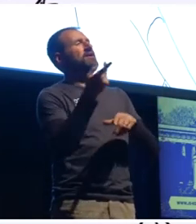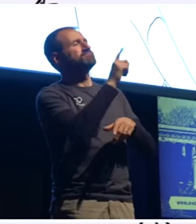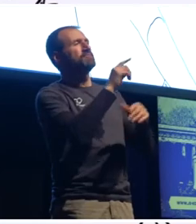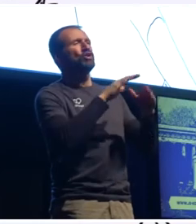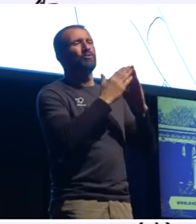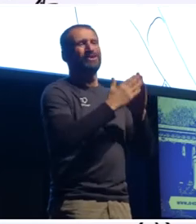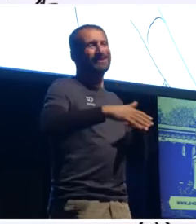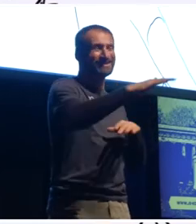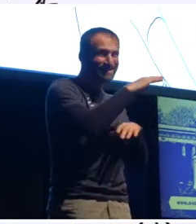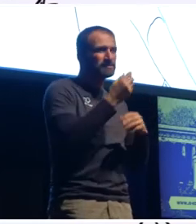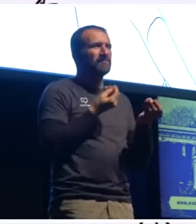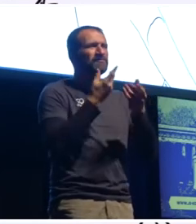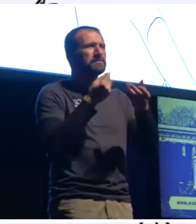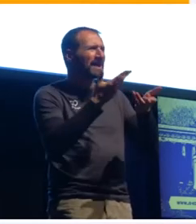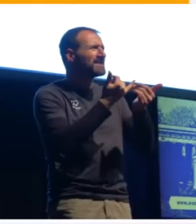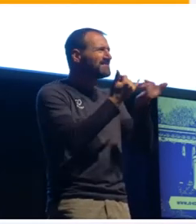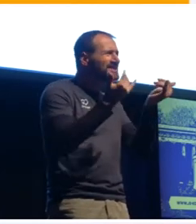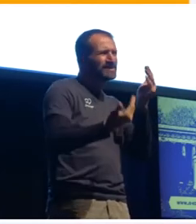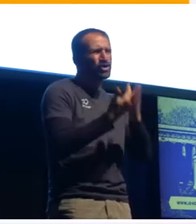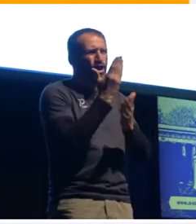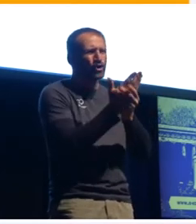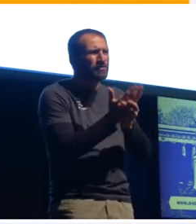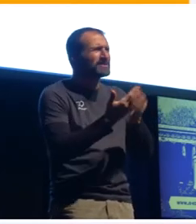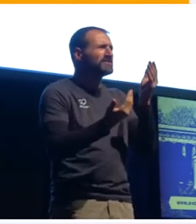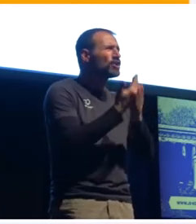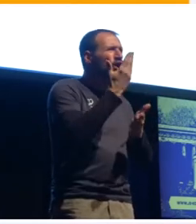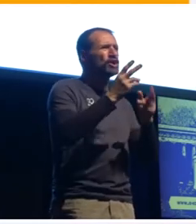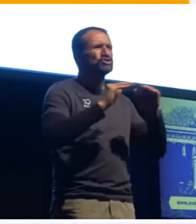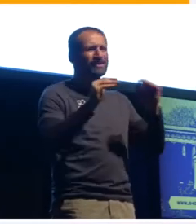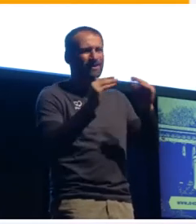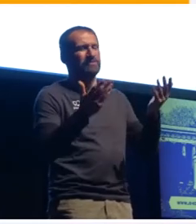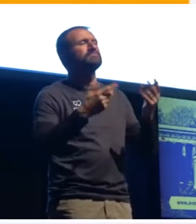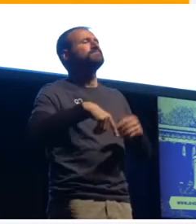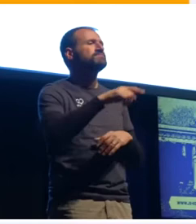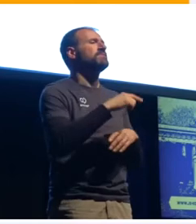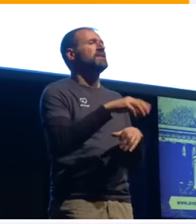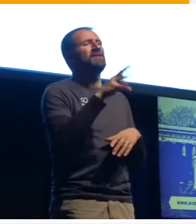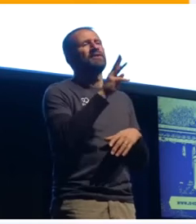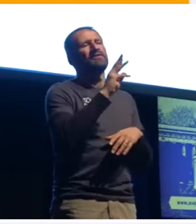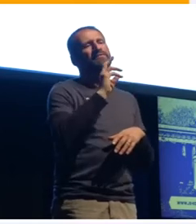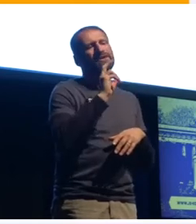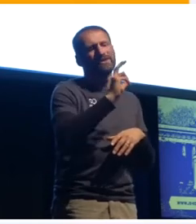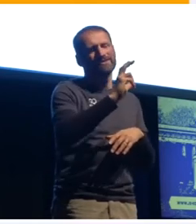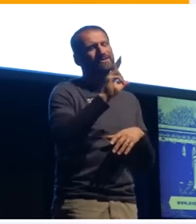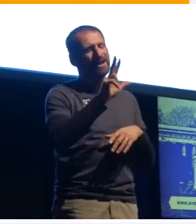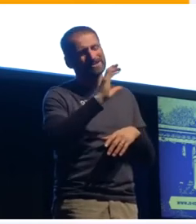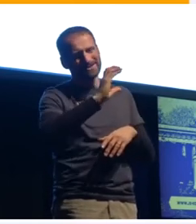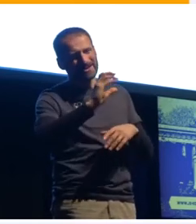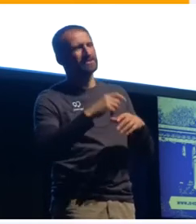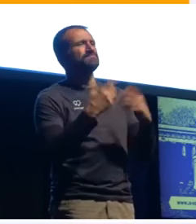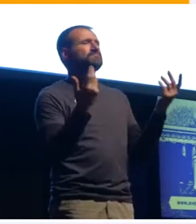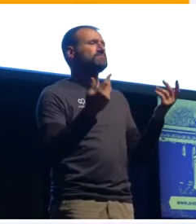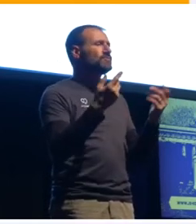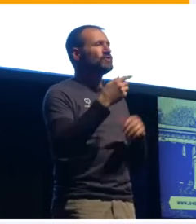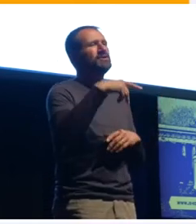feedback on these new docs and standards. More community interaction with standards bodies like the W3C, WTG, and